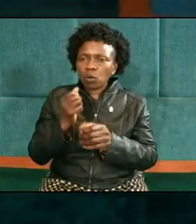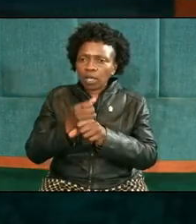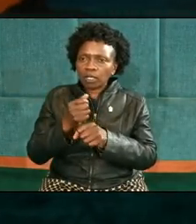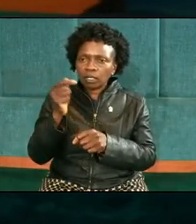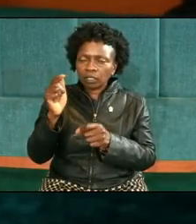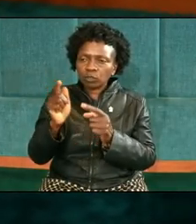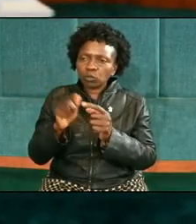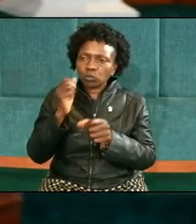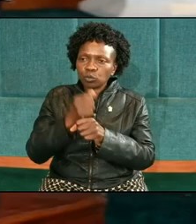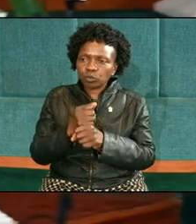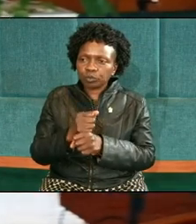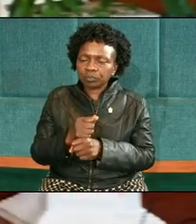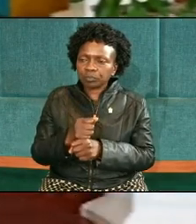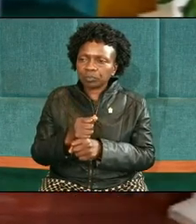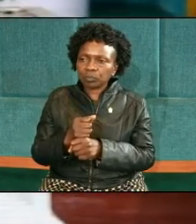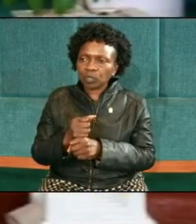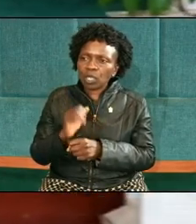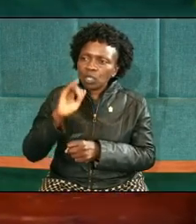Jonah ran.